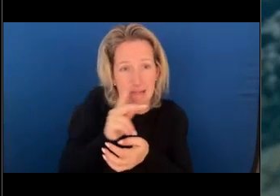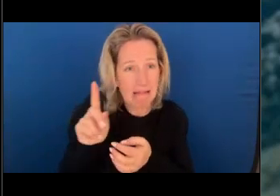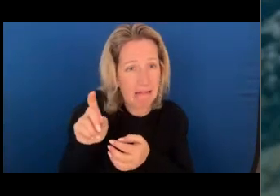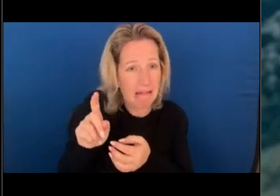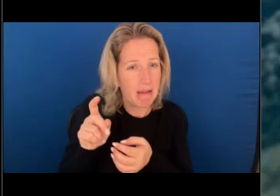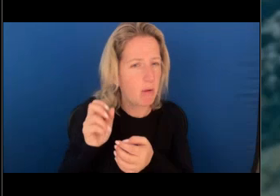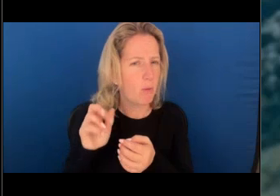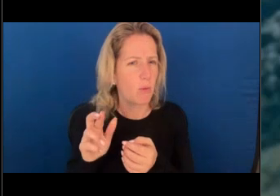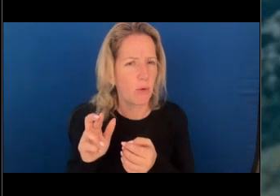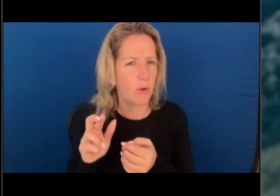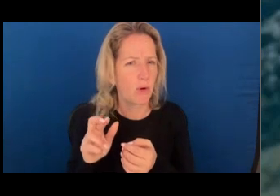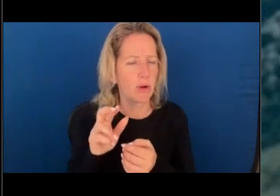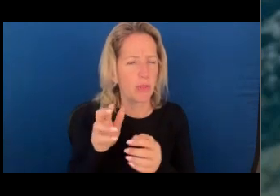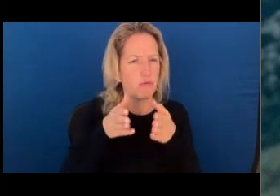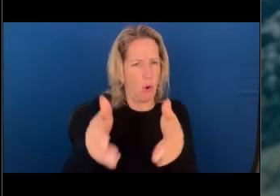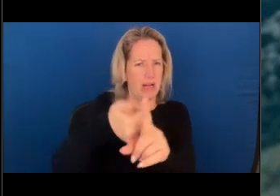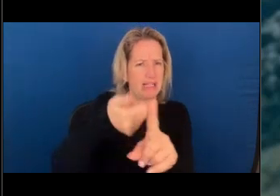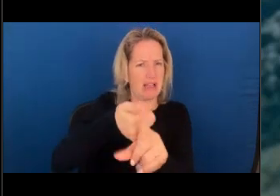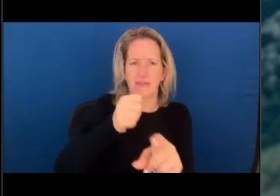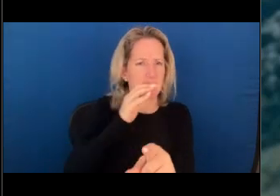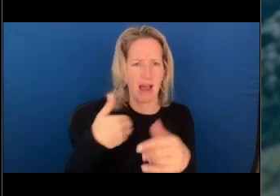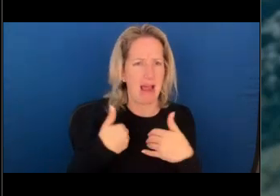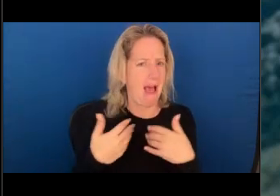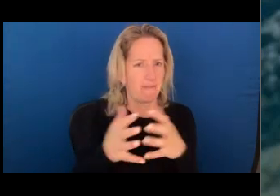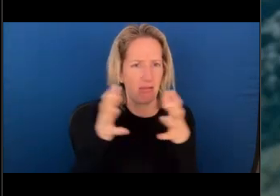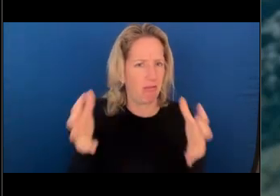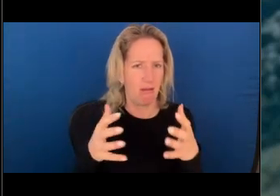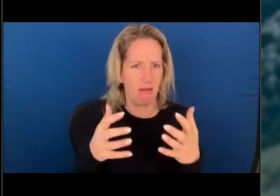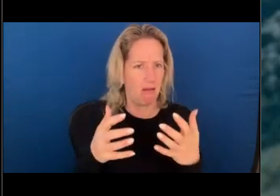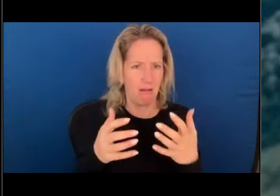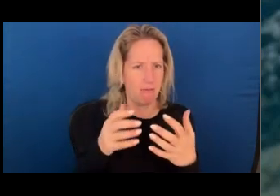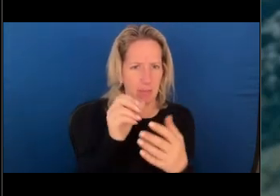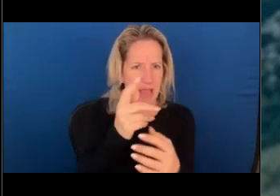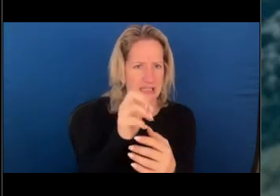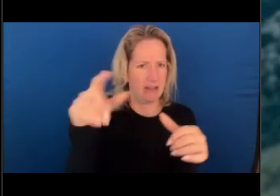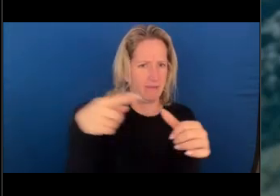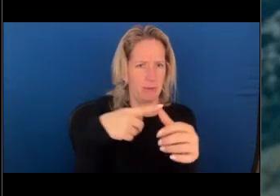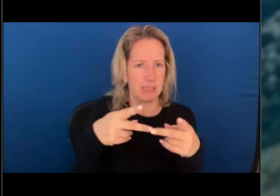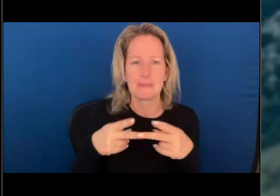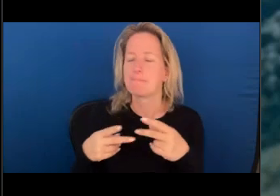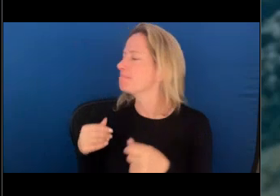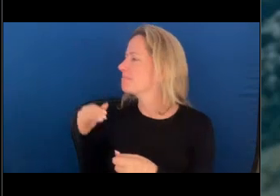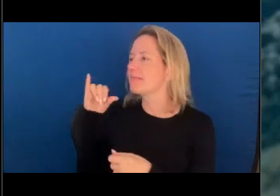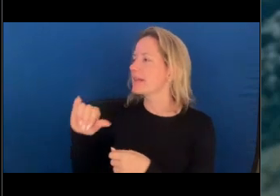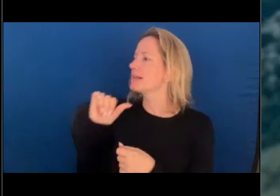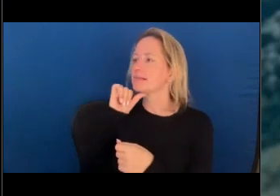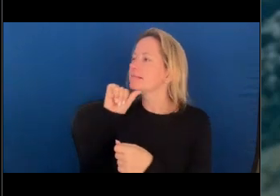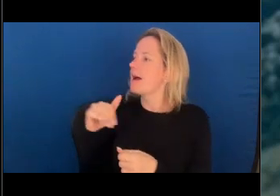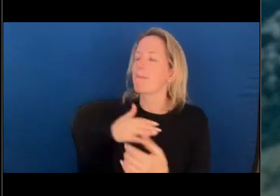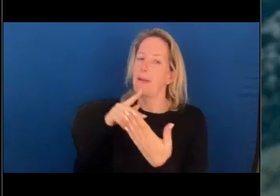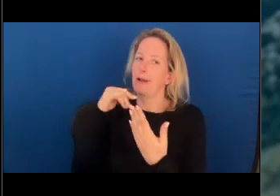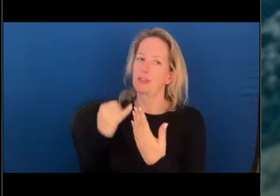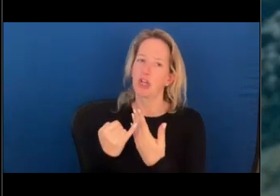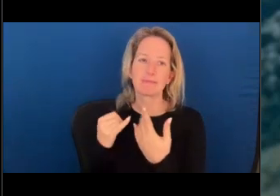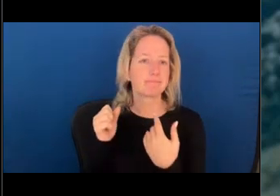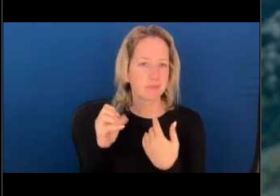see. That is not my project. Maybe I can talk to you after and direct you who you can ask